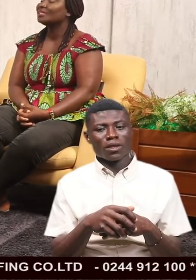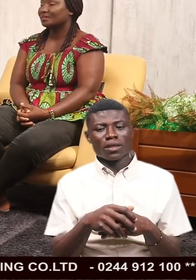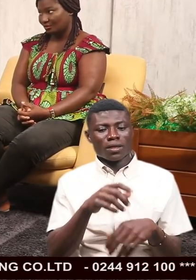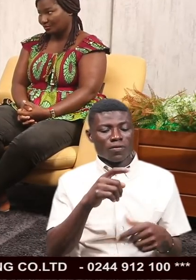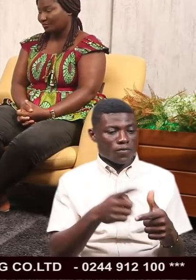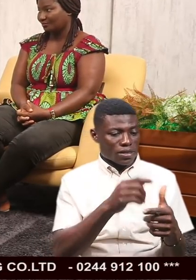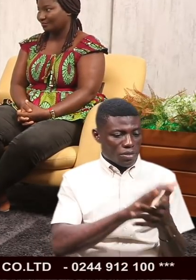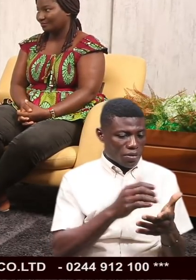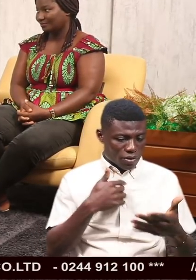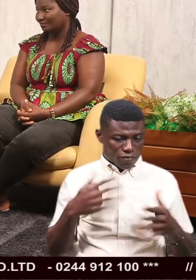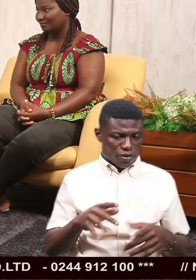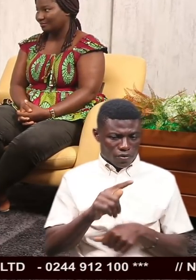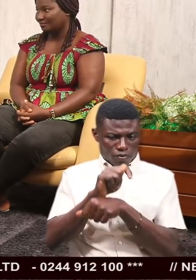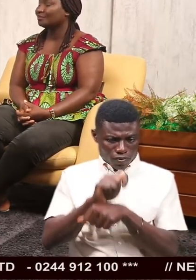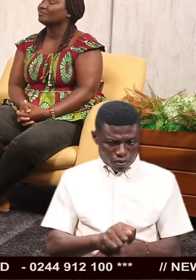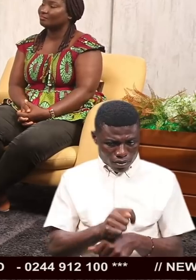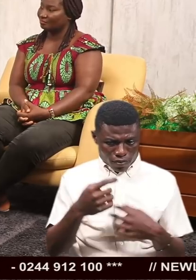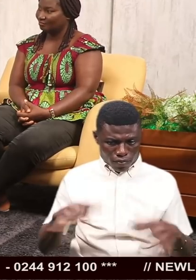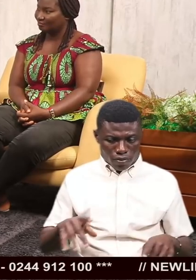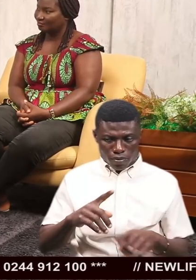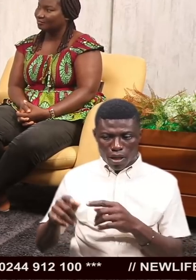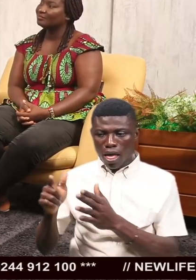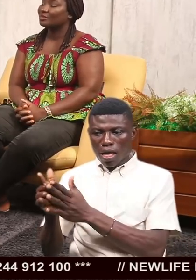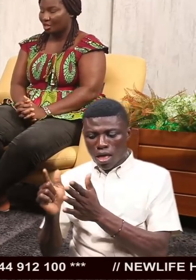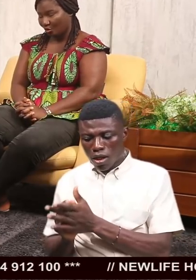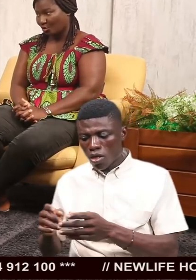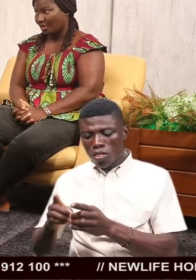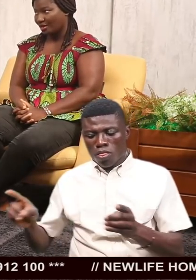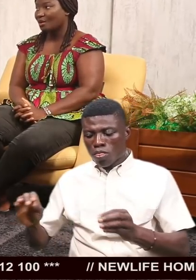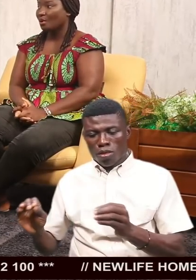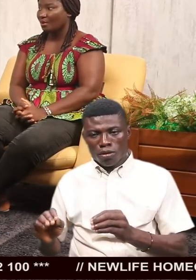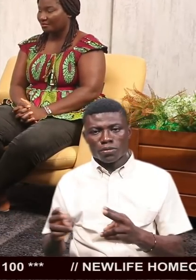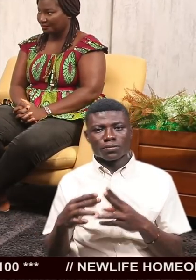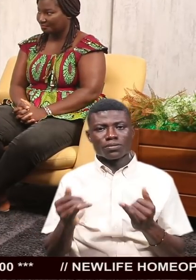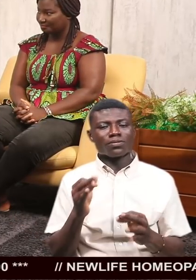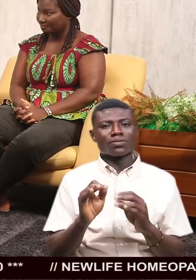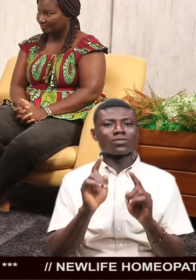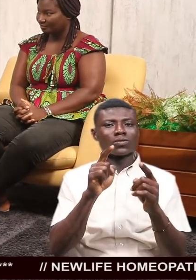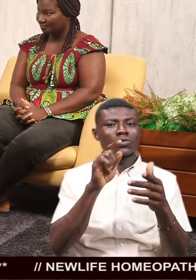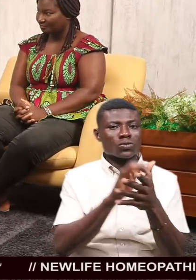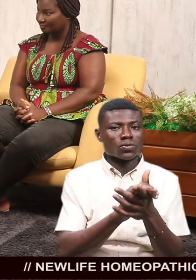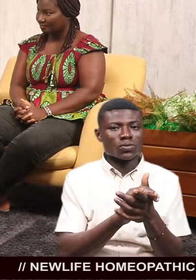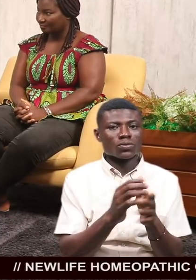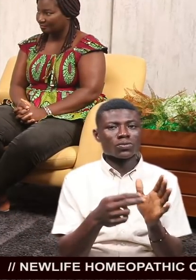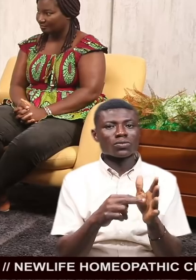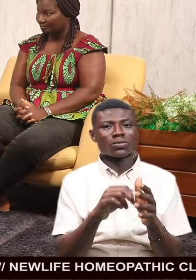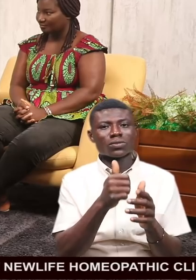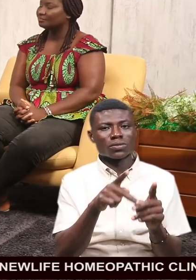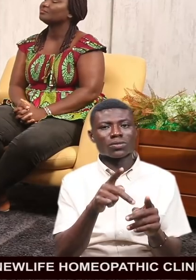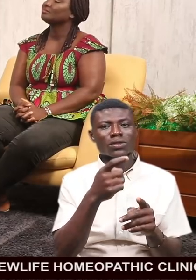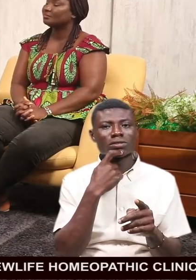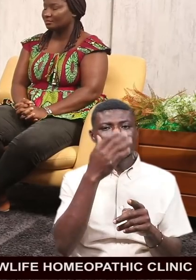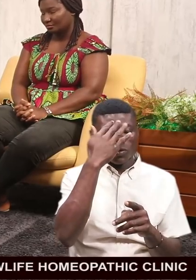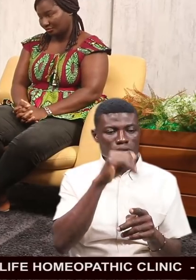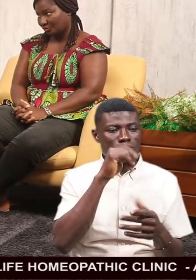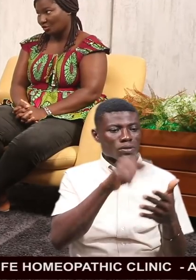Waware wo. You. Traditionally, aware negu, but legally, imwe. Imwe. It's the same as oko kware a, wo obi betimi acho bigami